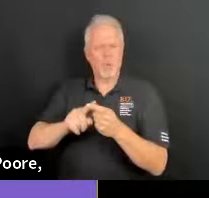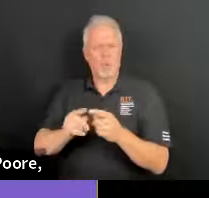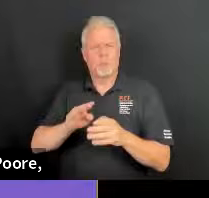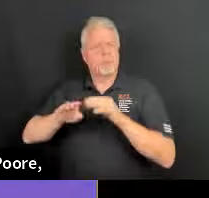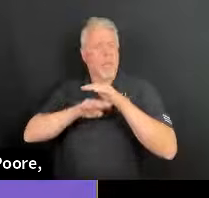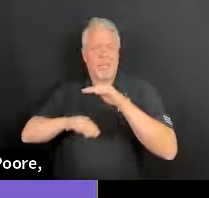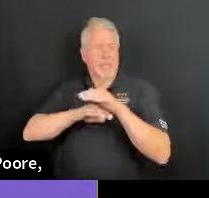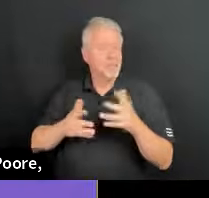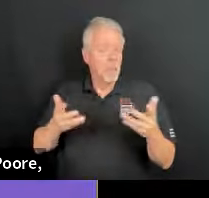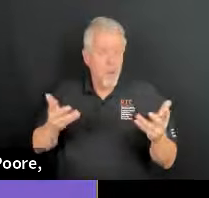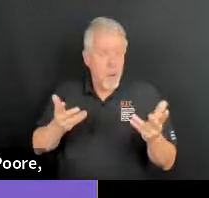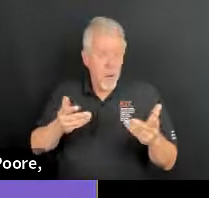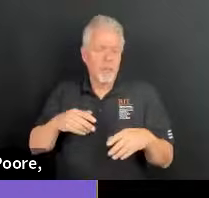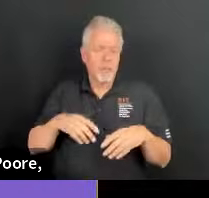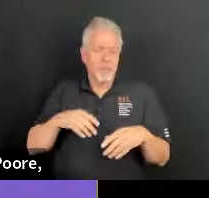from them.